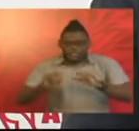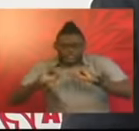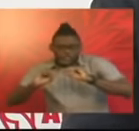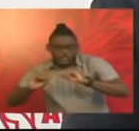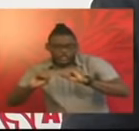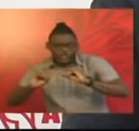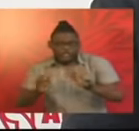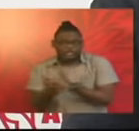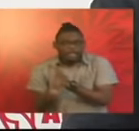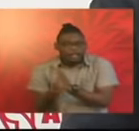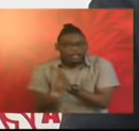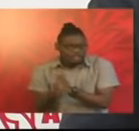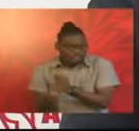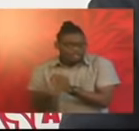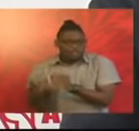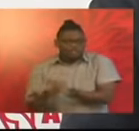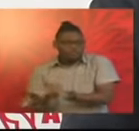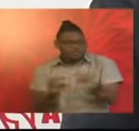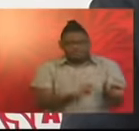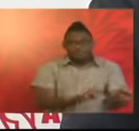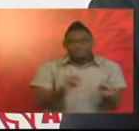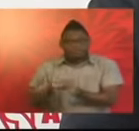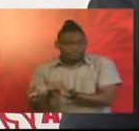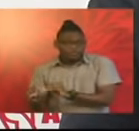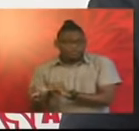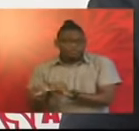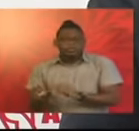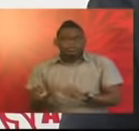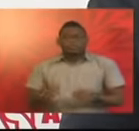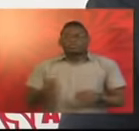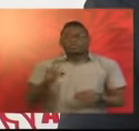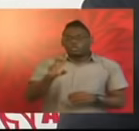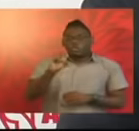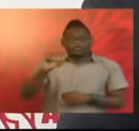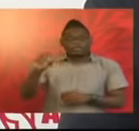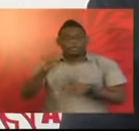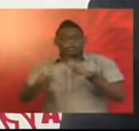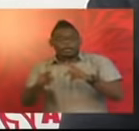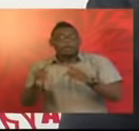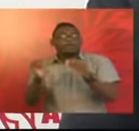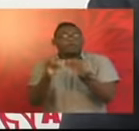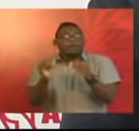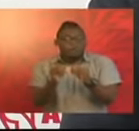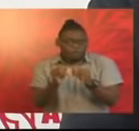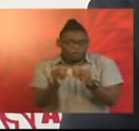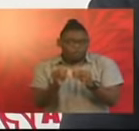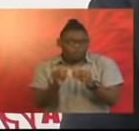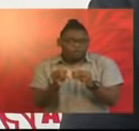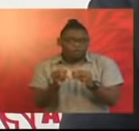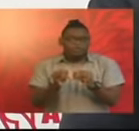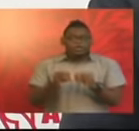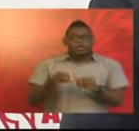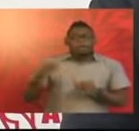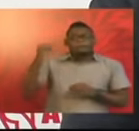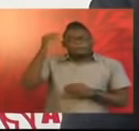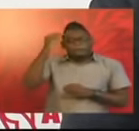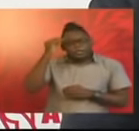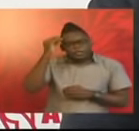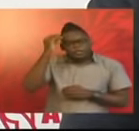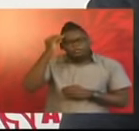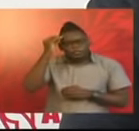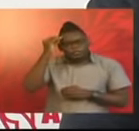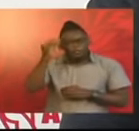and refresher courses, 200 persons. Medication safety guidelines, refresher training,